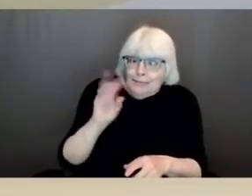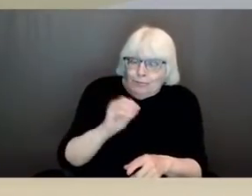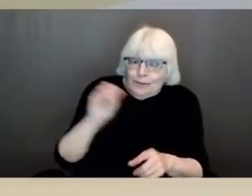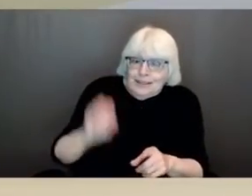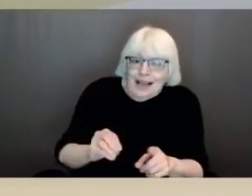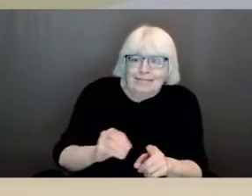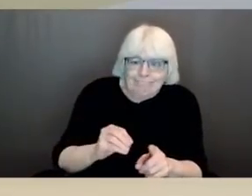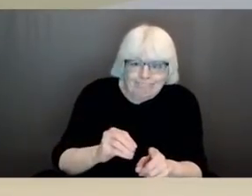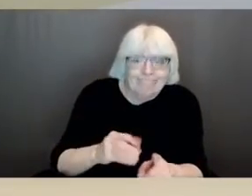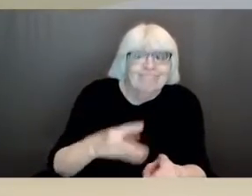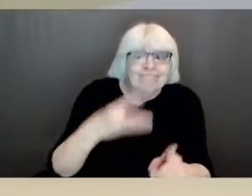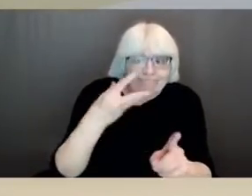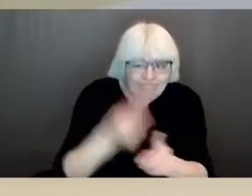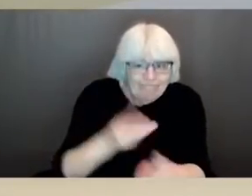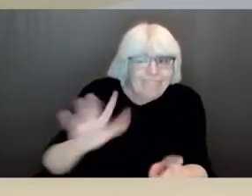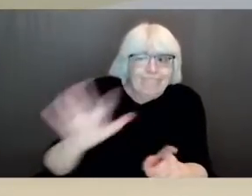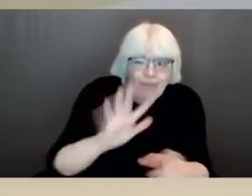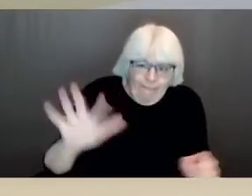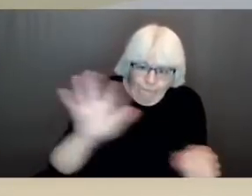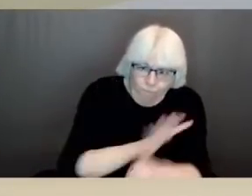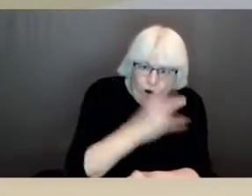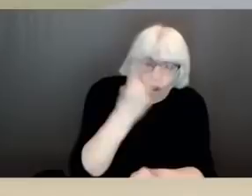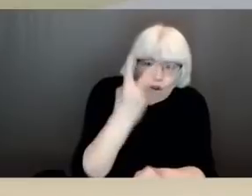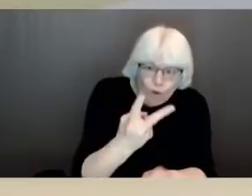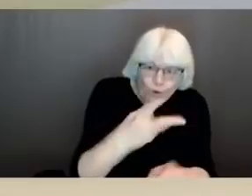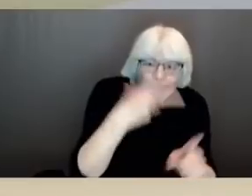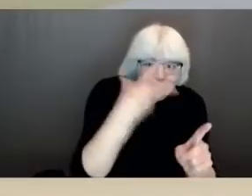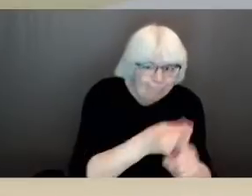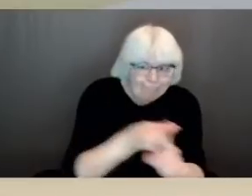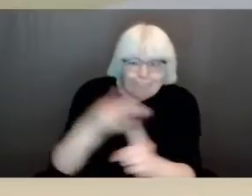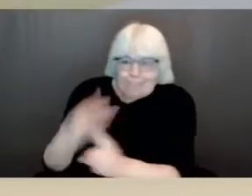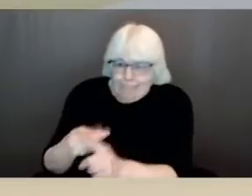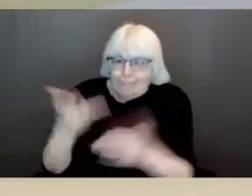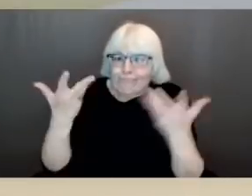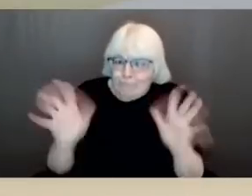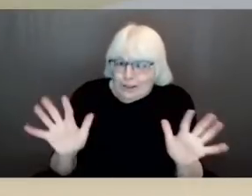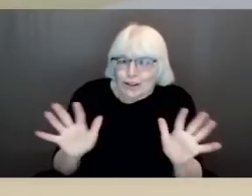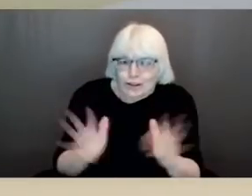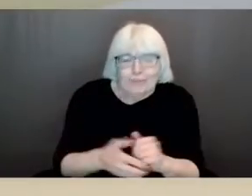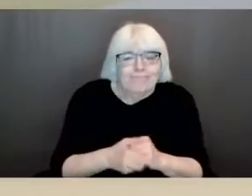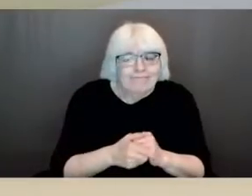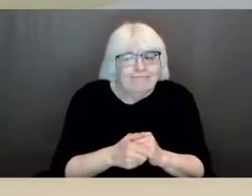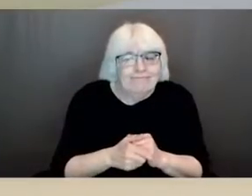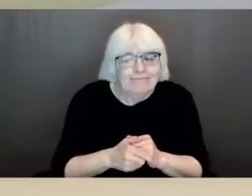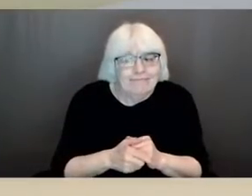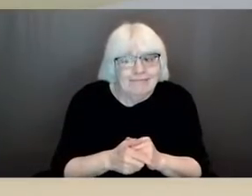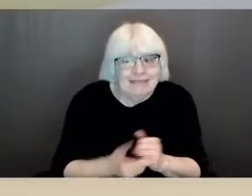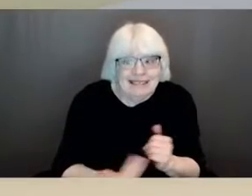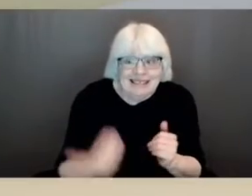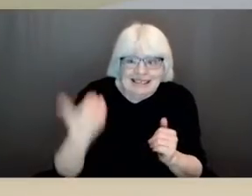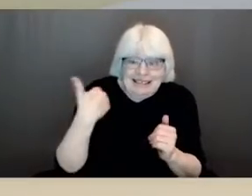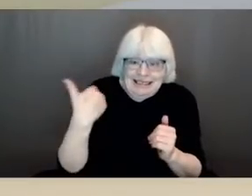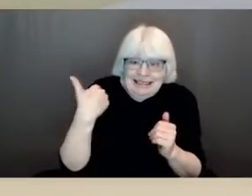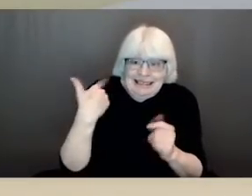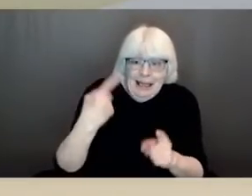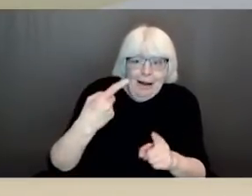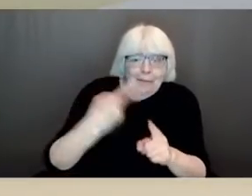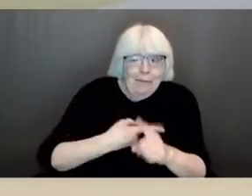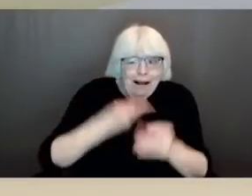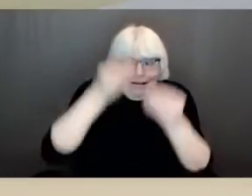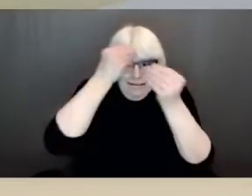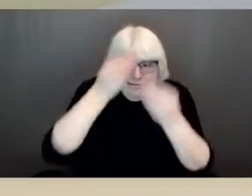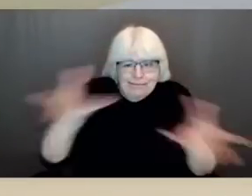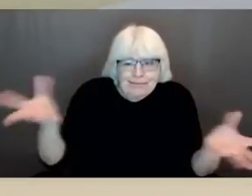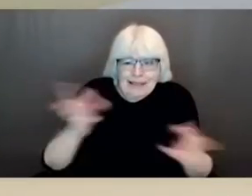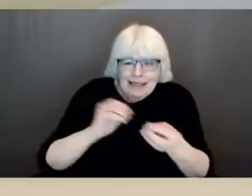are fully vaccinated. Earlier this month, population numbers were updated using the latest estimates from